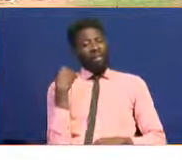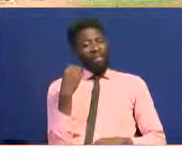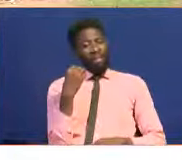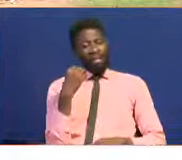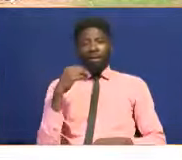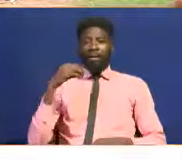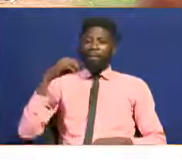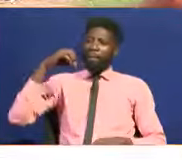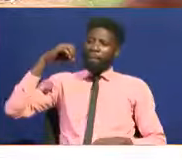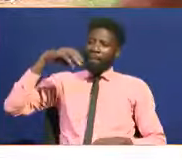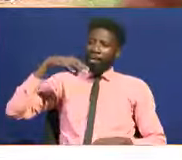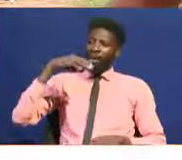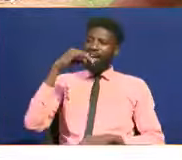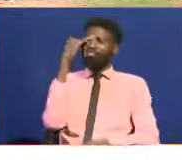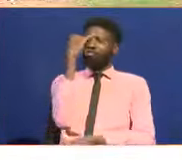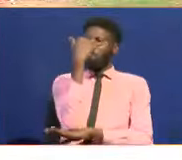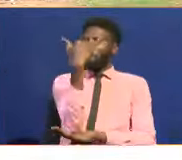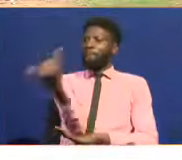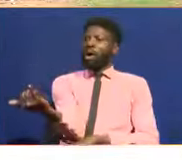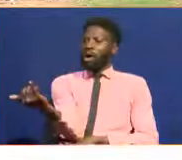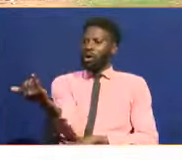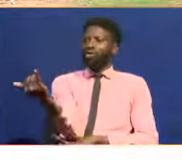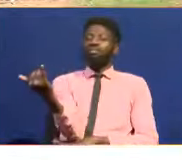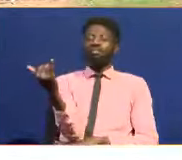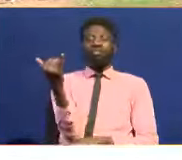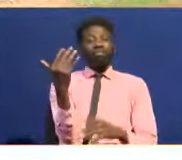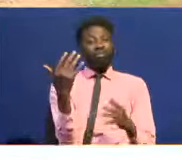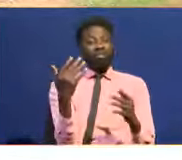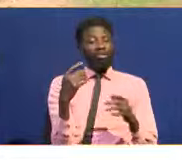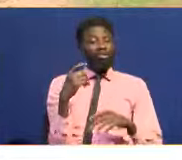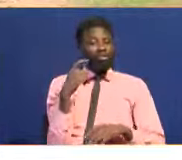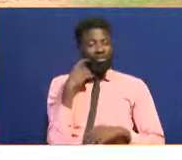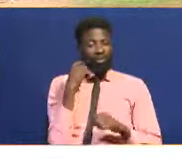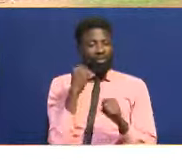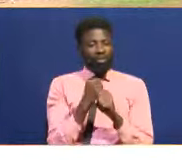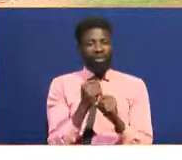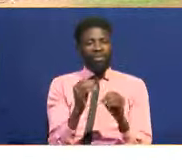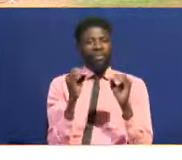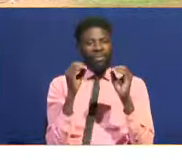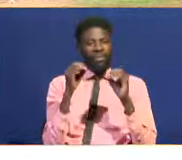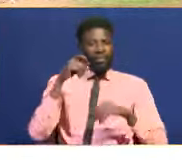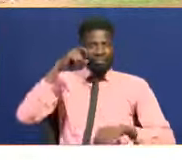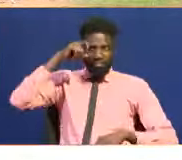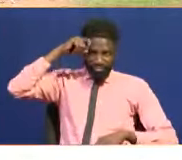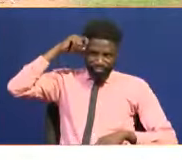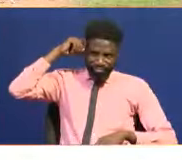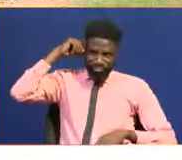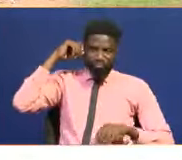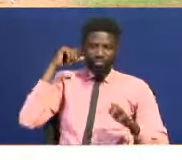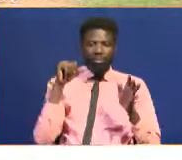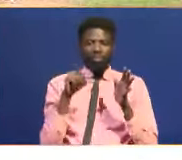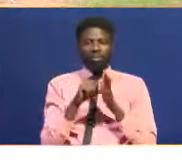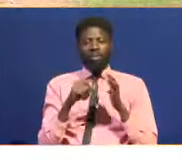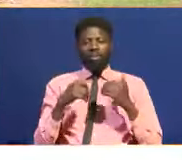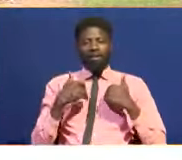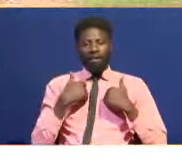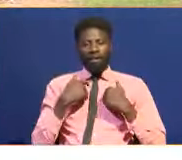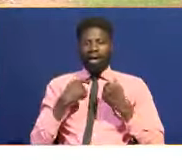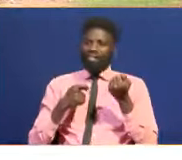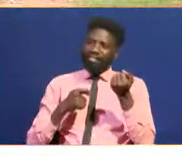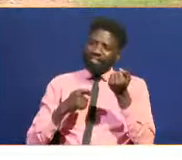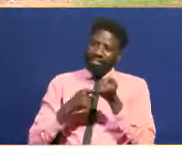na mambo kama watu wa shop wafanyi na fridges, wakinyosi pia walikuwa na shida, sim